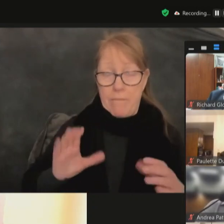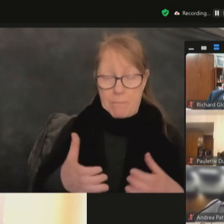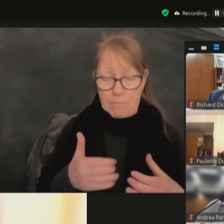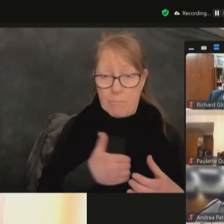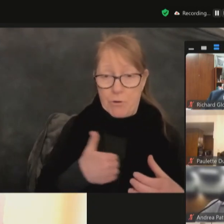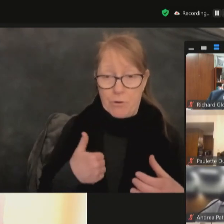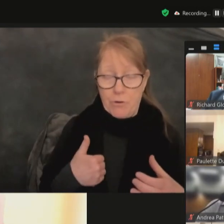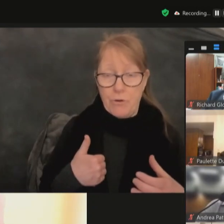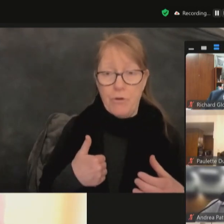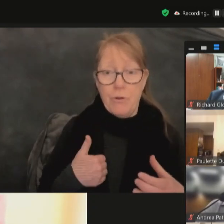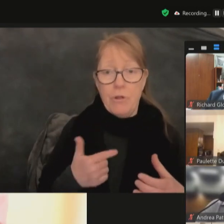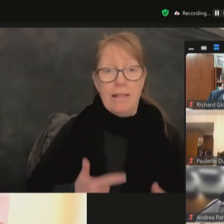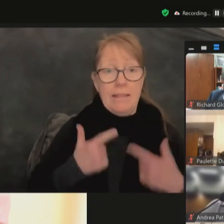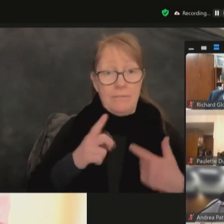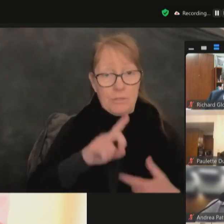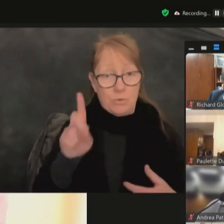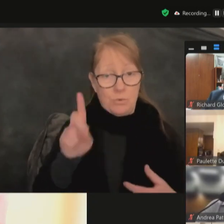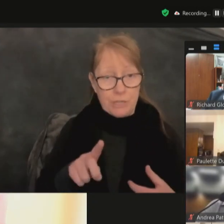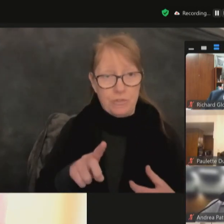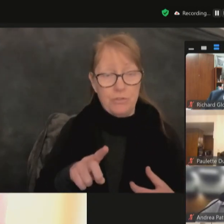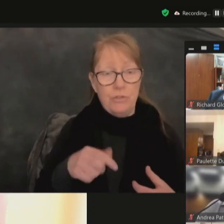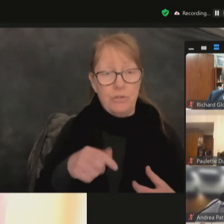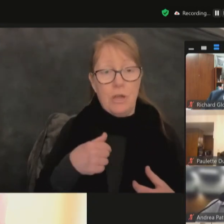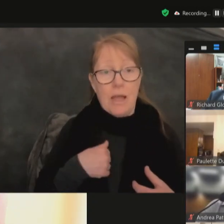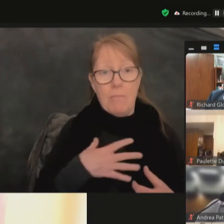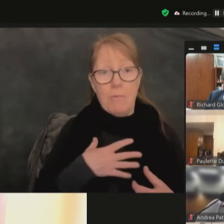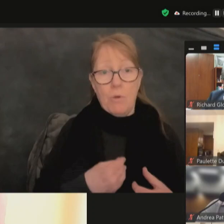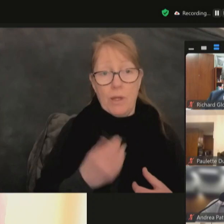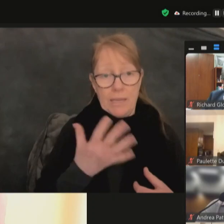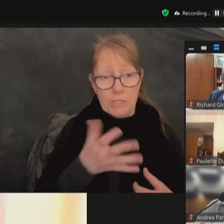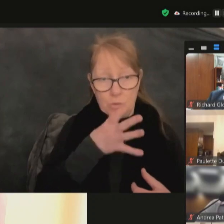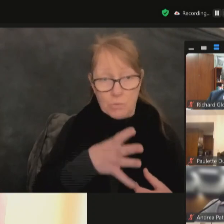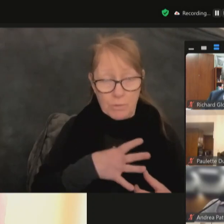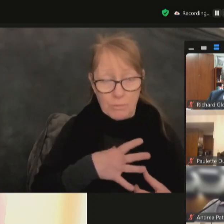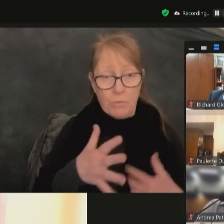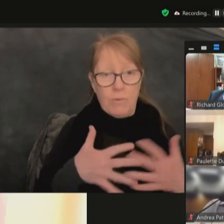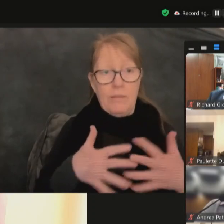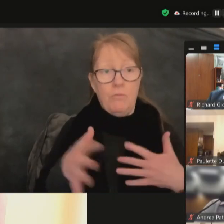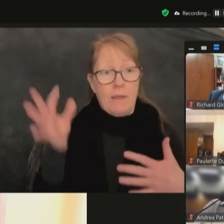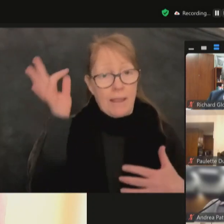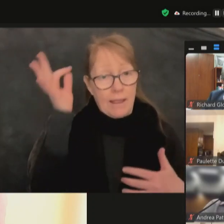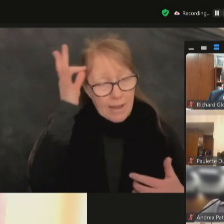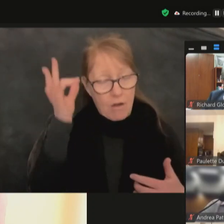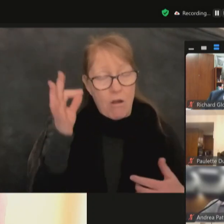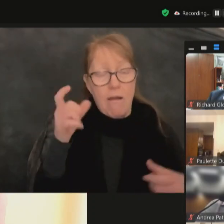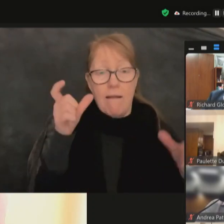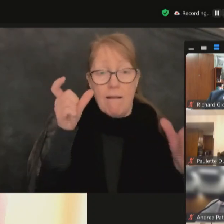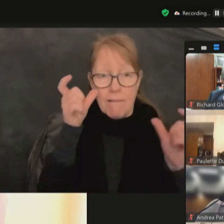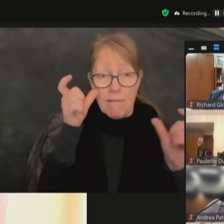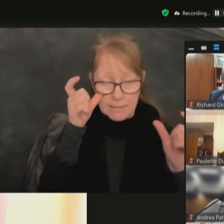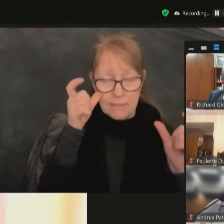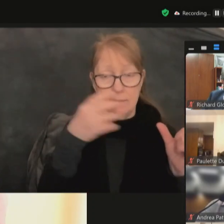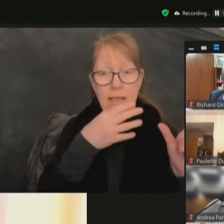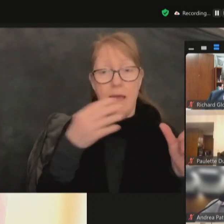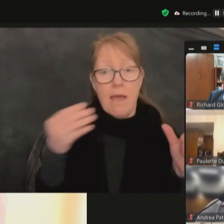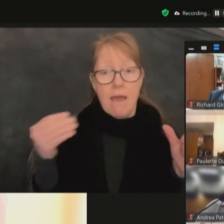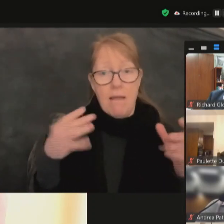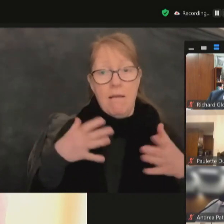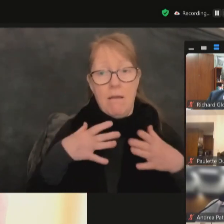a Caucasian woman with gray hair, glasses, and I'm